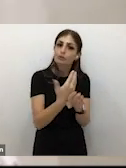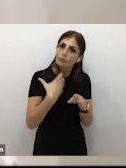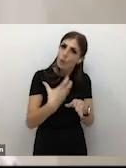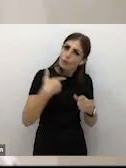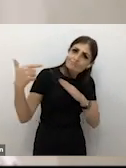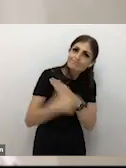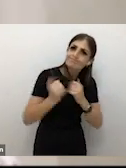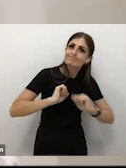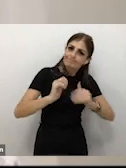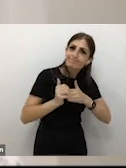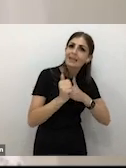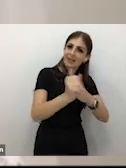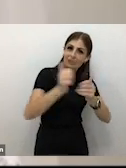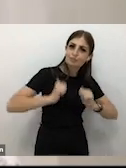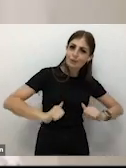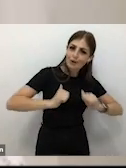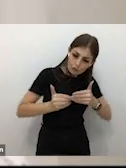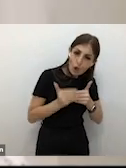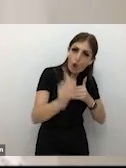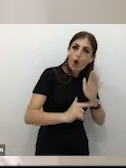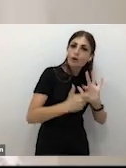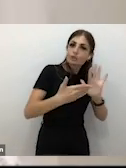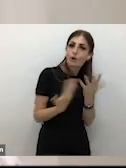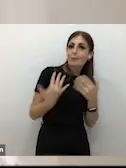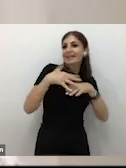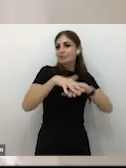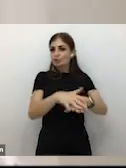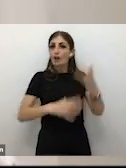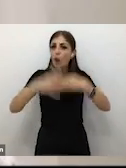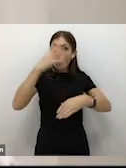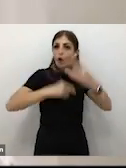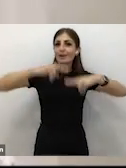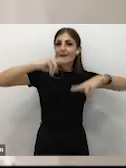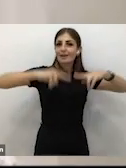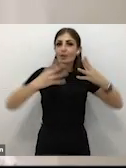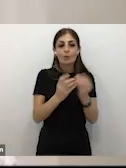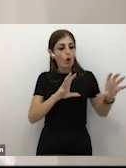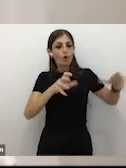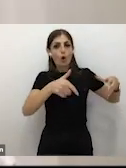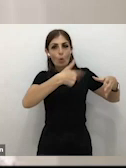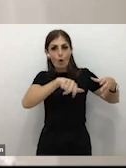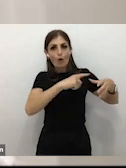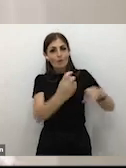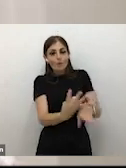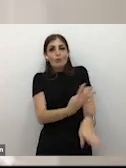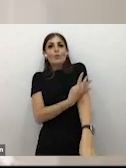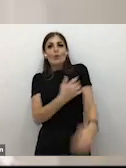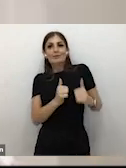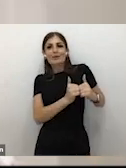leadership practice through long-term integrated learning and development with a cohort of inspiring